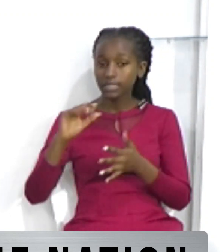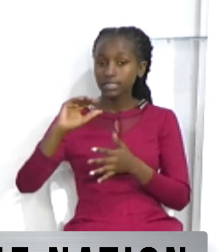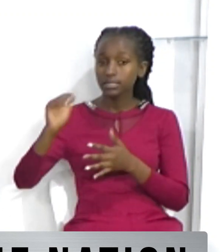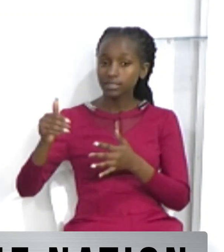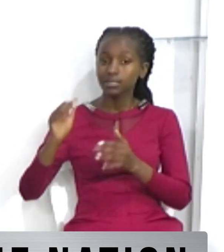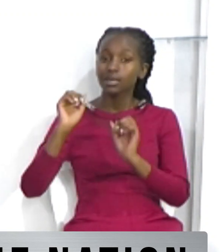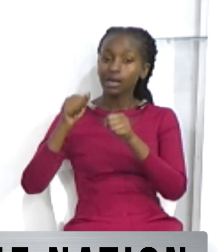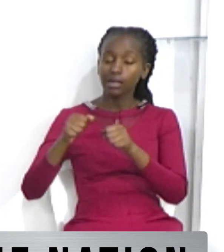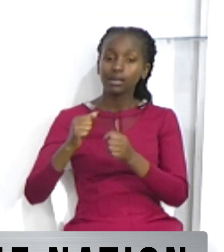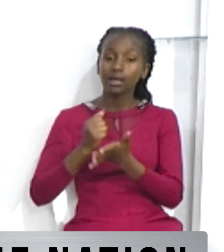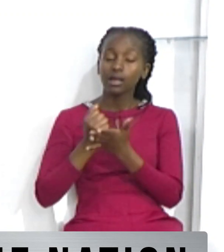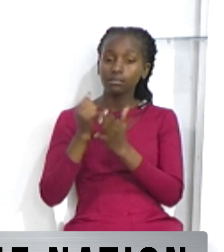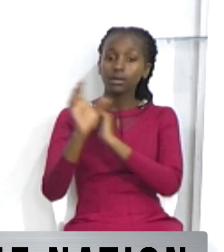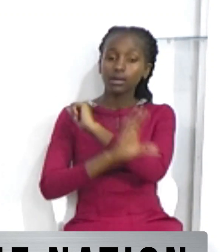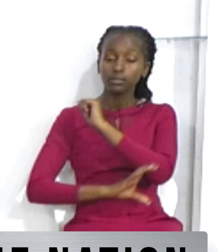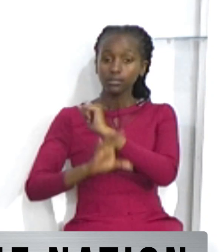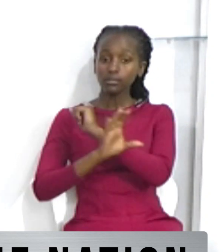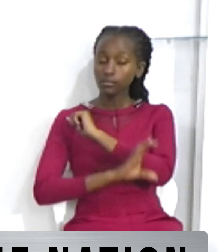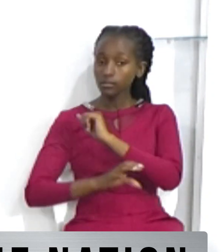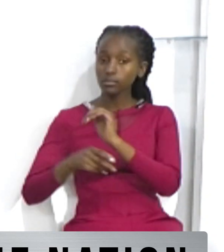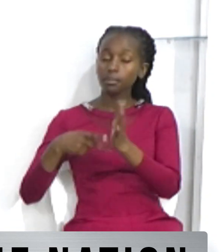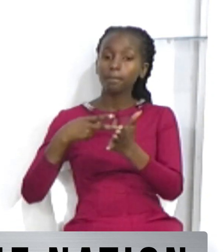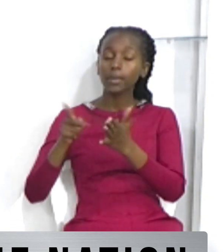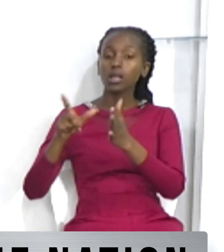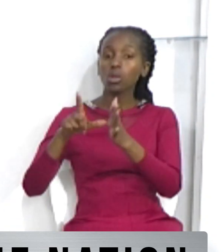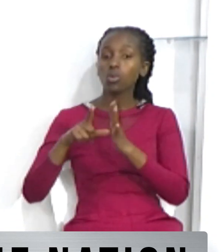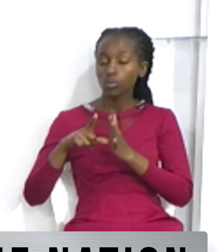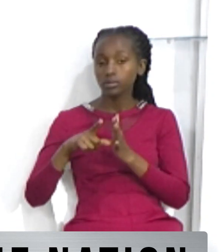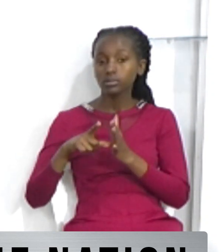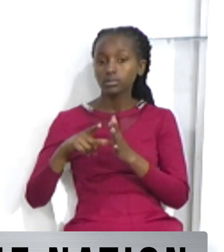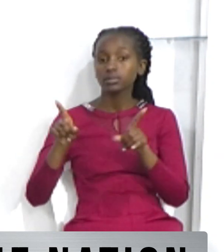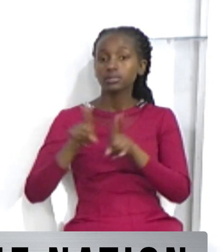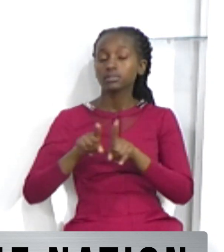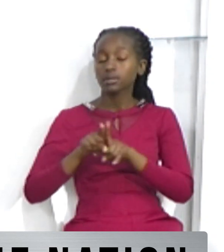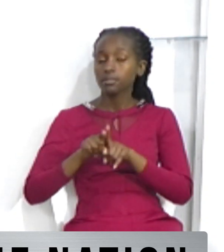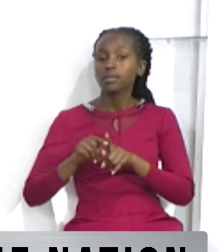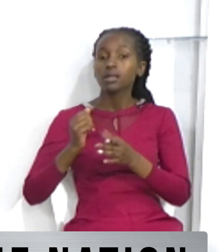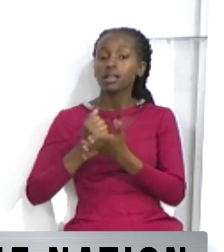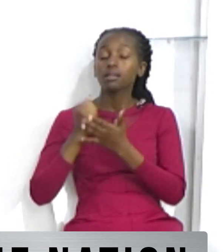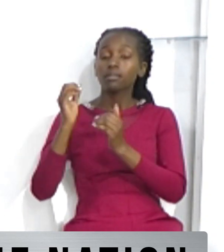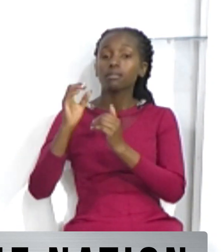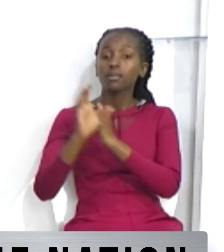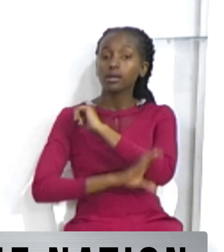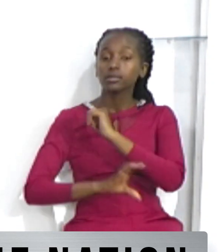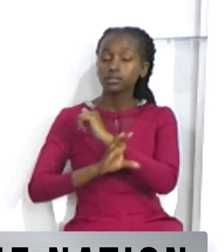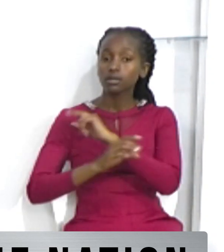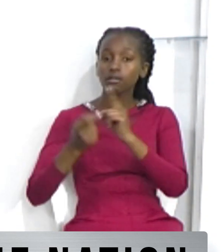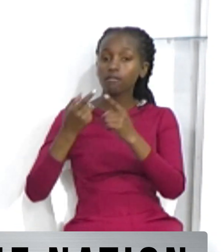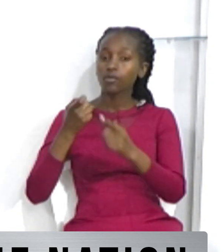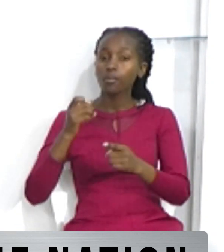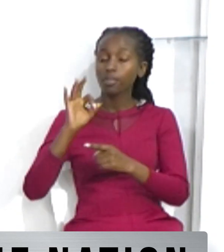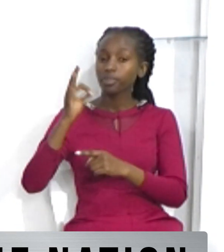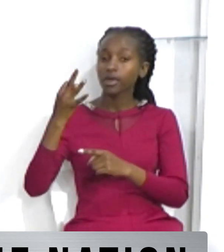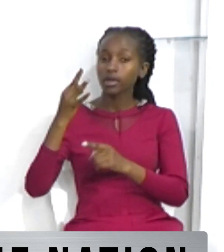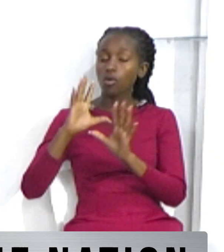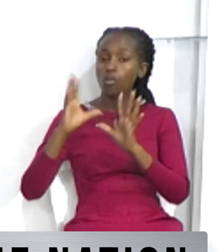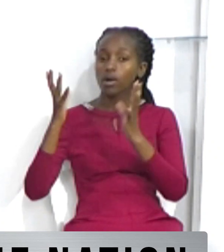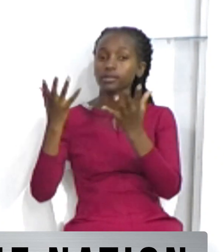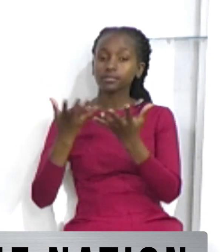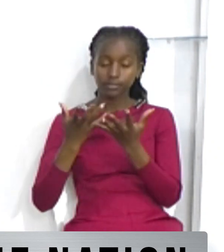country out of being this second world. But are we third world? Yeah, out